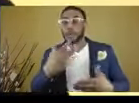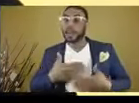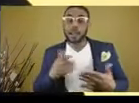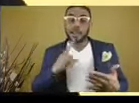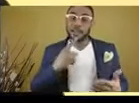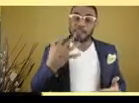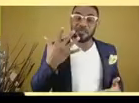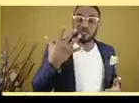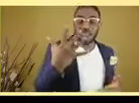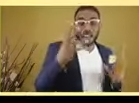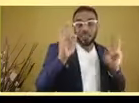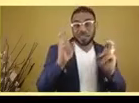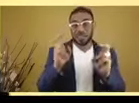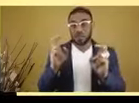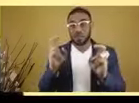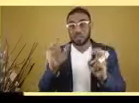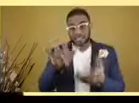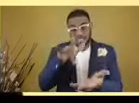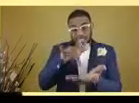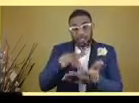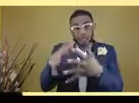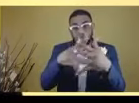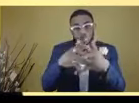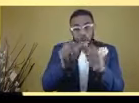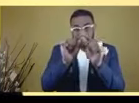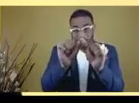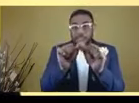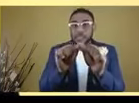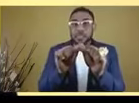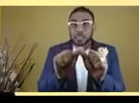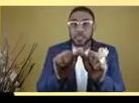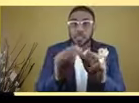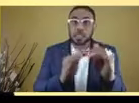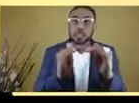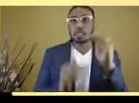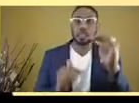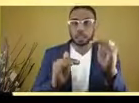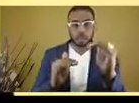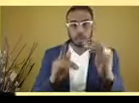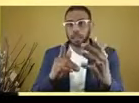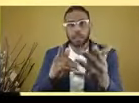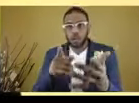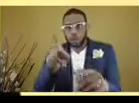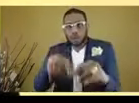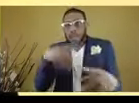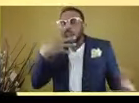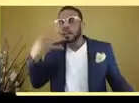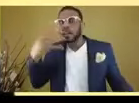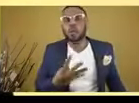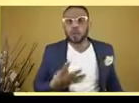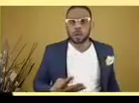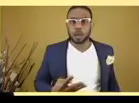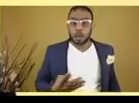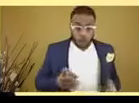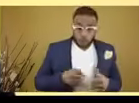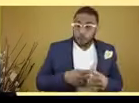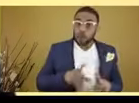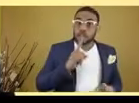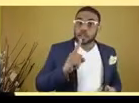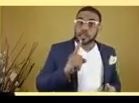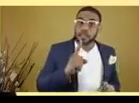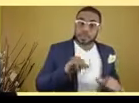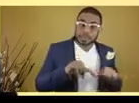five issues at the center of America's continuing injustices that you cannot ignore. The first one is